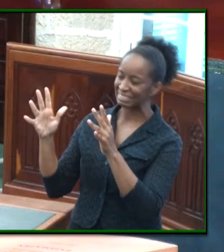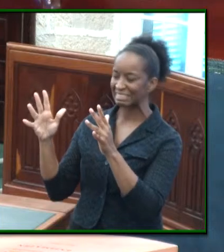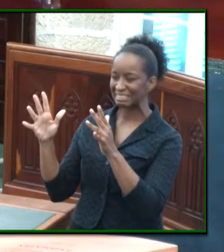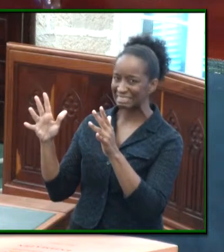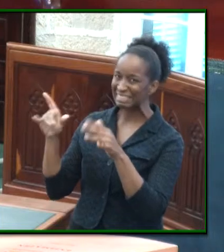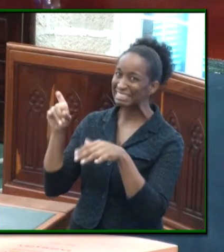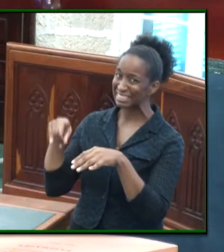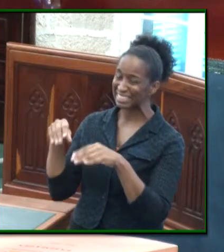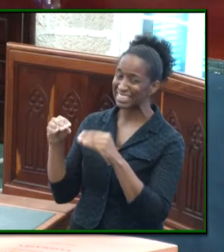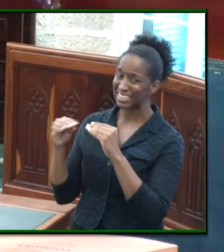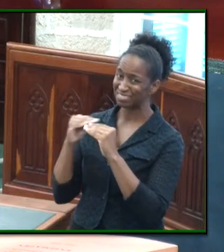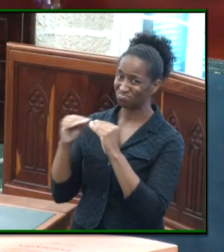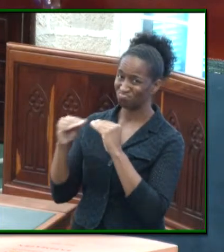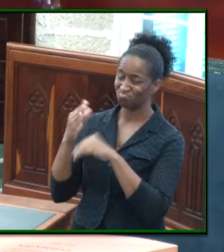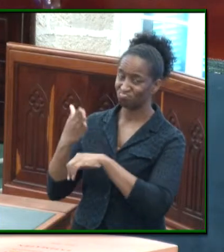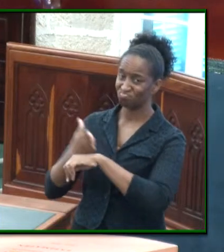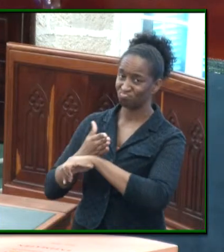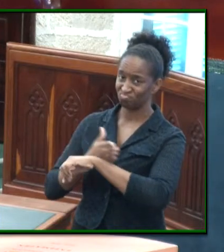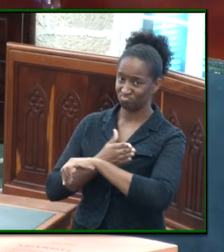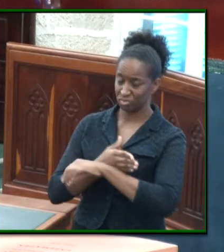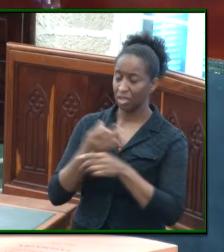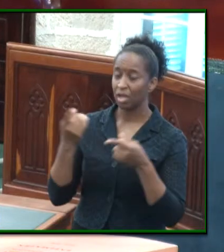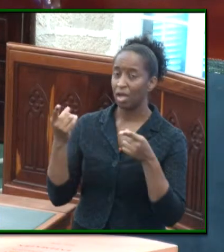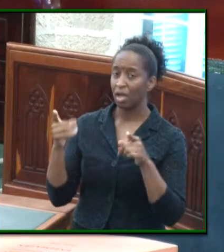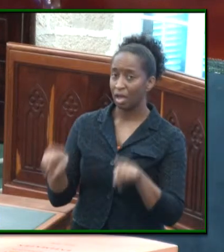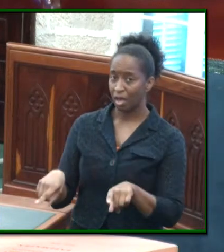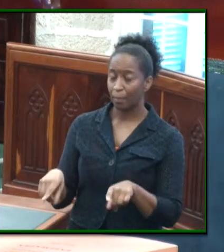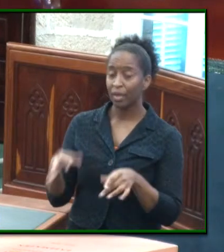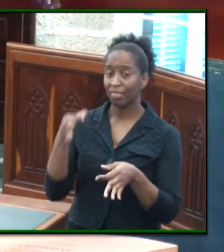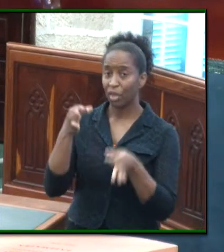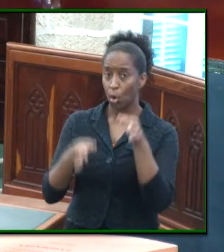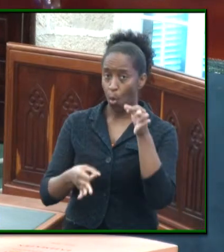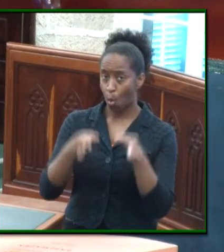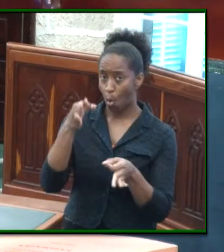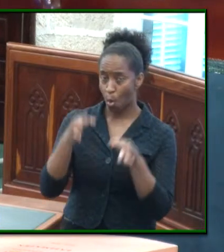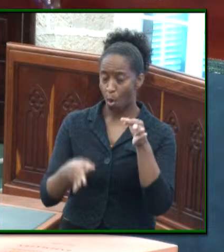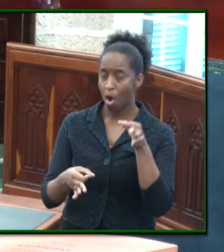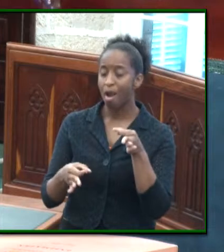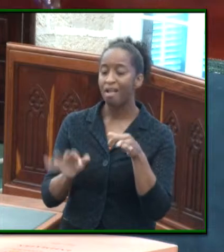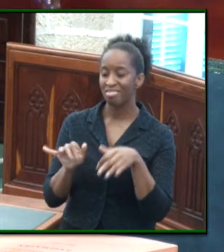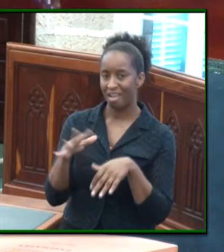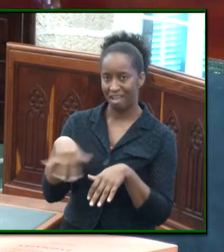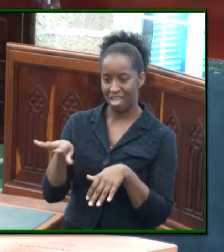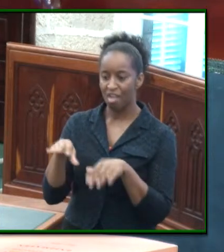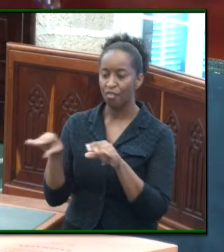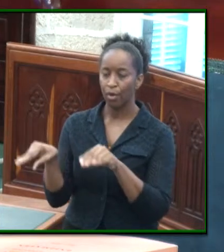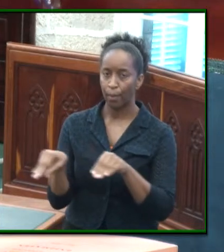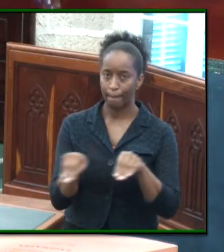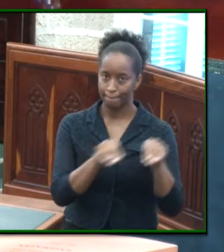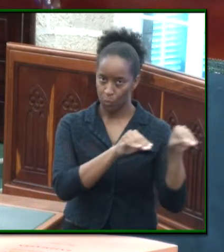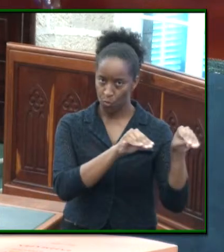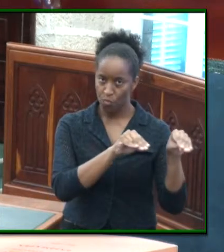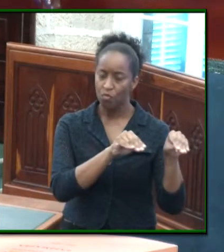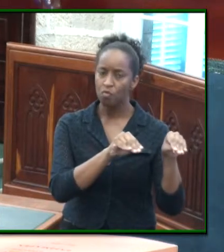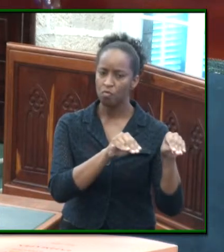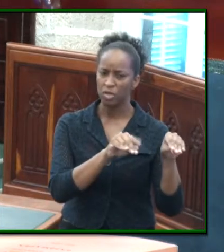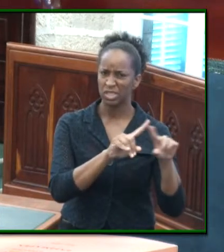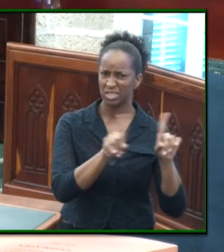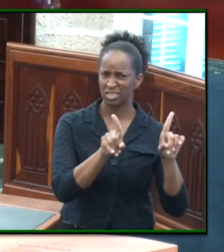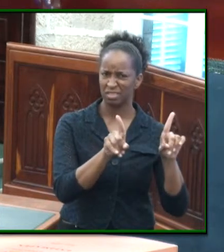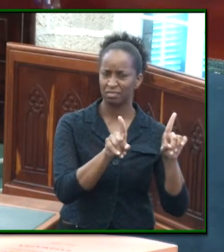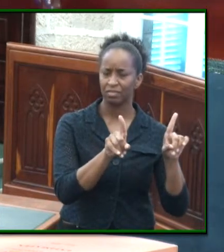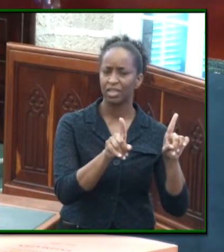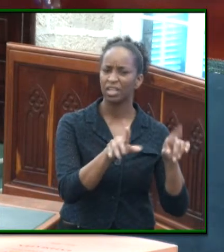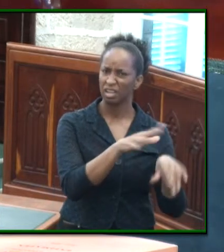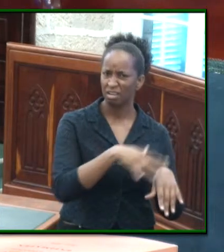moved, and the people of St. Philip in general have asked me to come here and ask what is